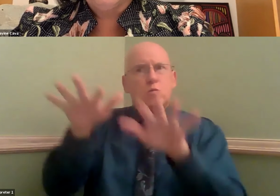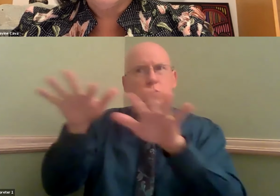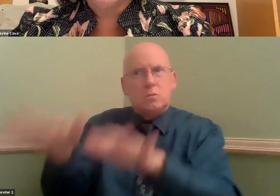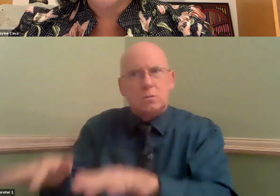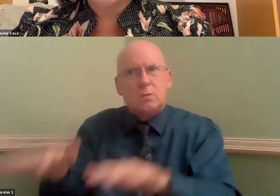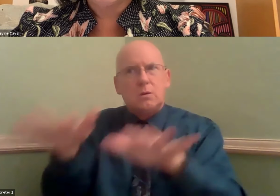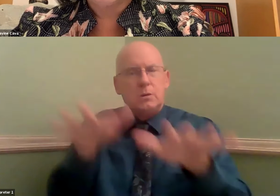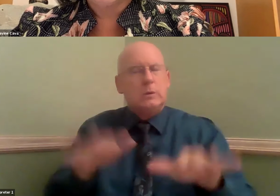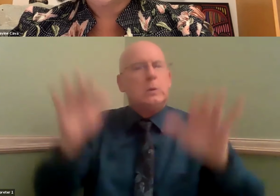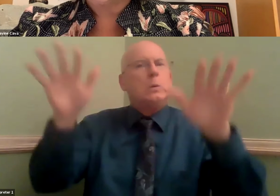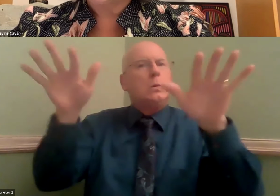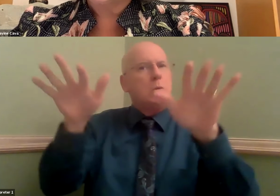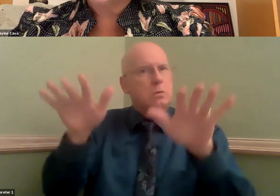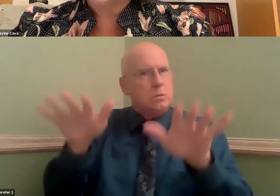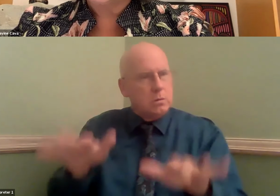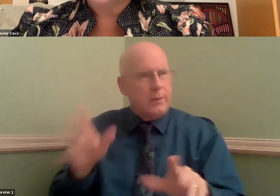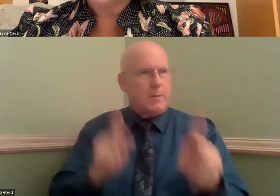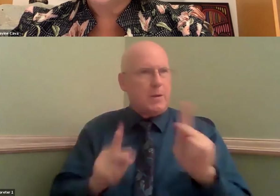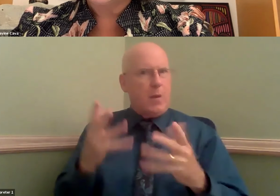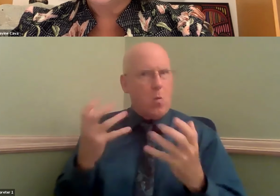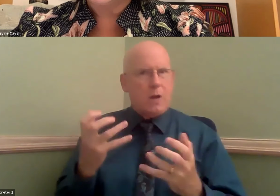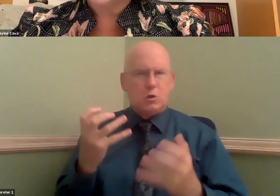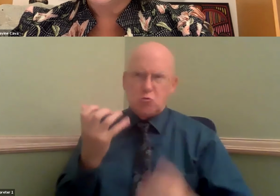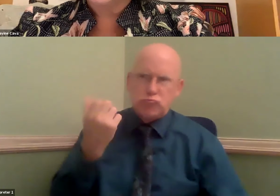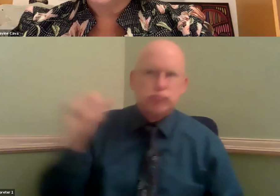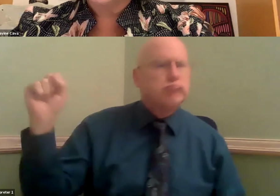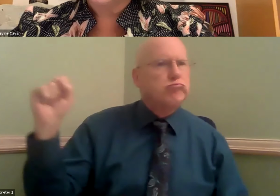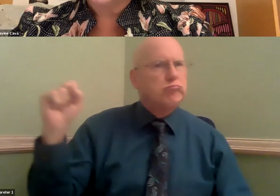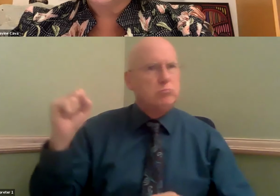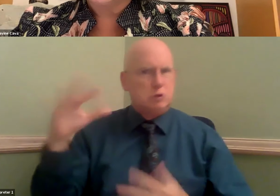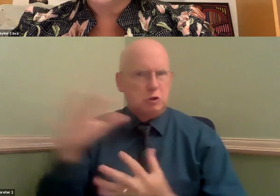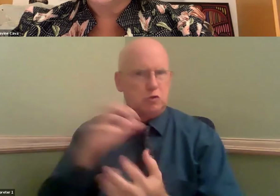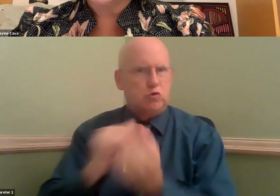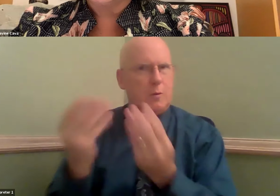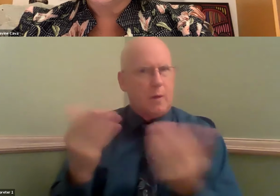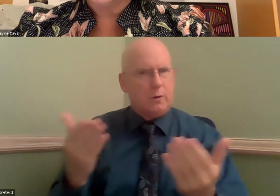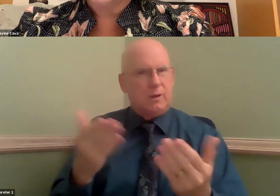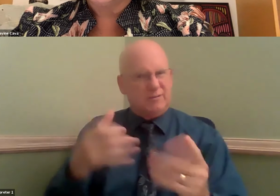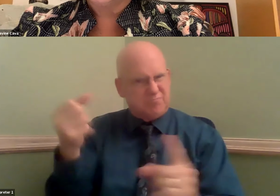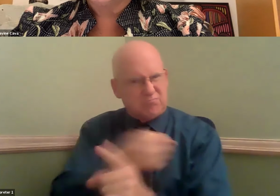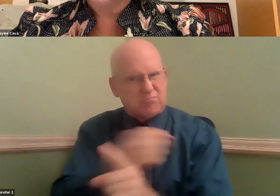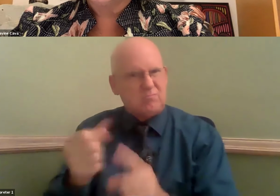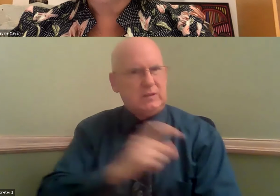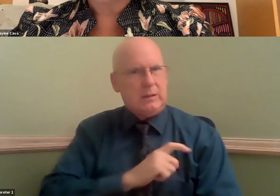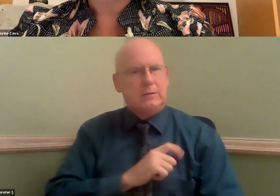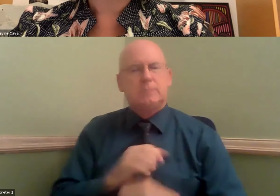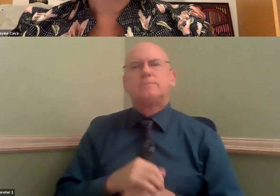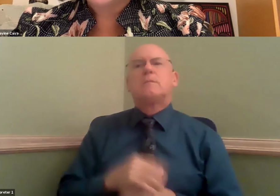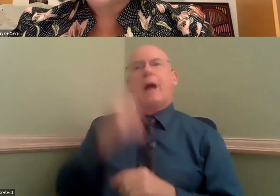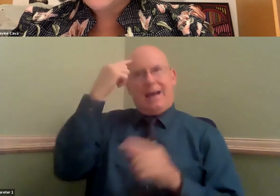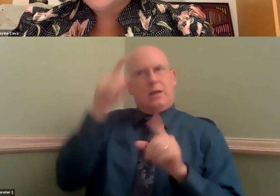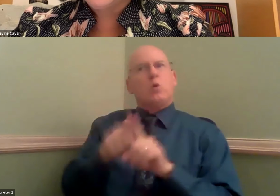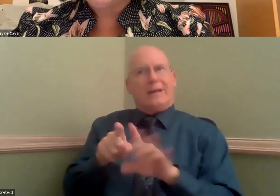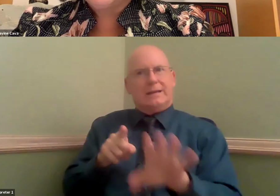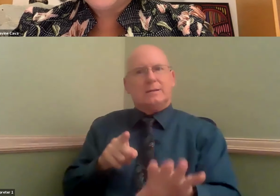simmer down the temperament of people that wanted to go out and just destroy property and assault police officers. I agree. And you feel like